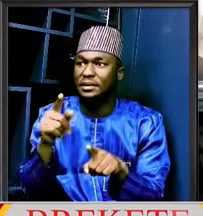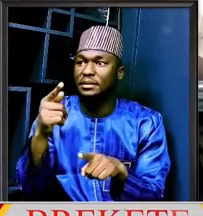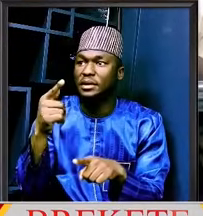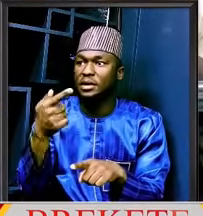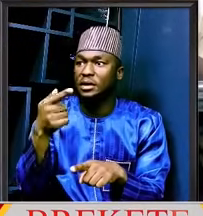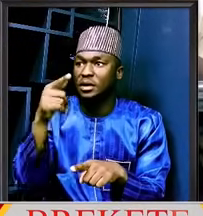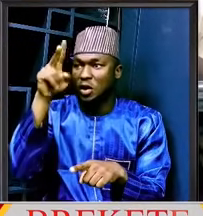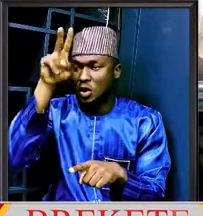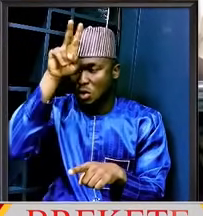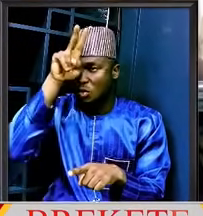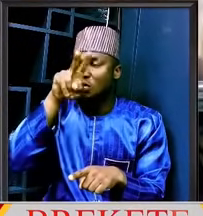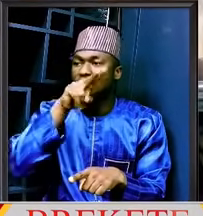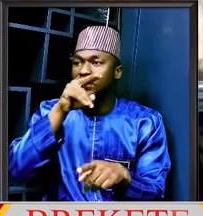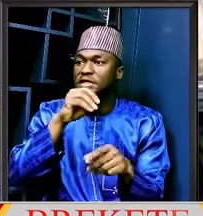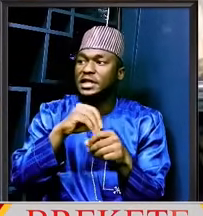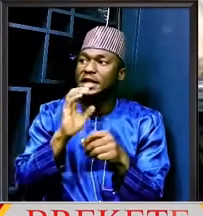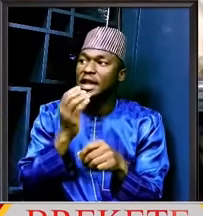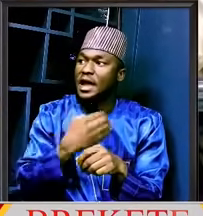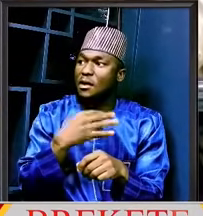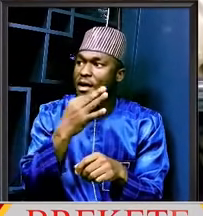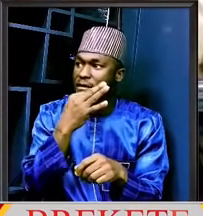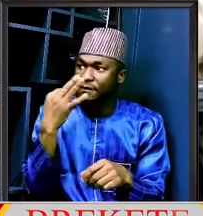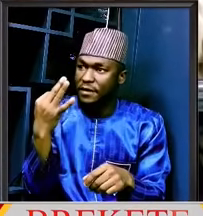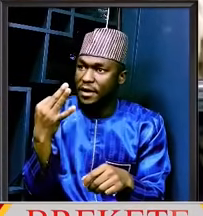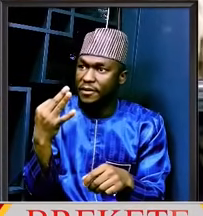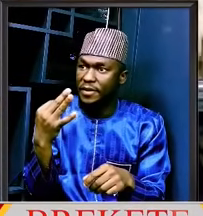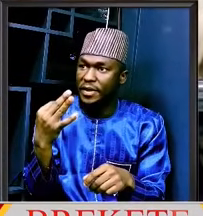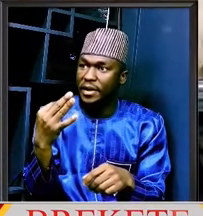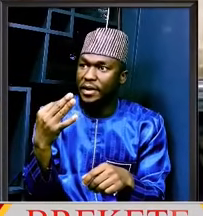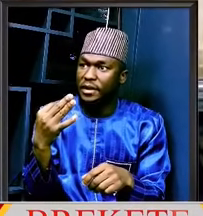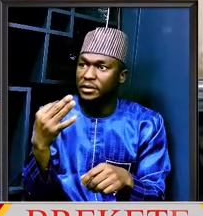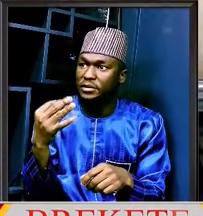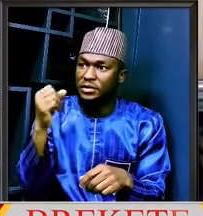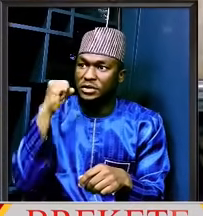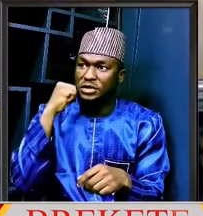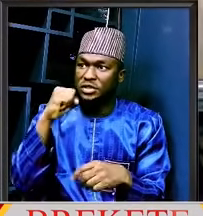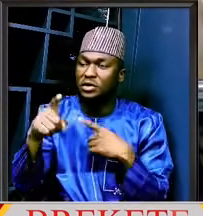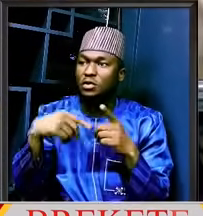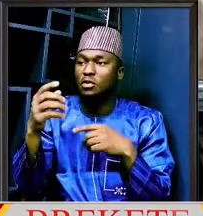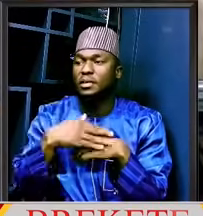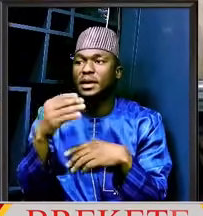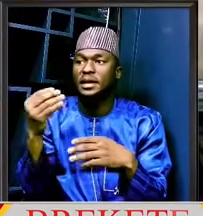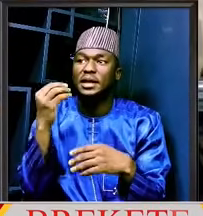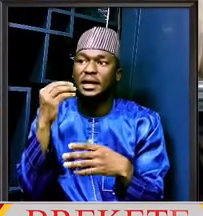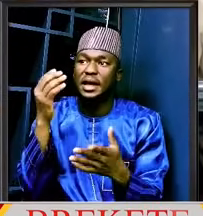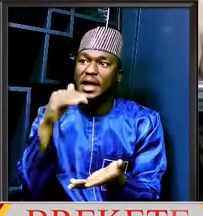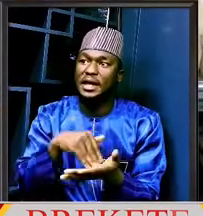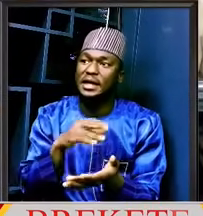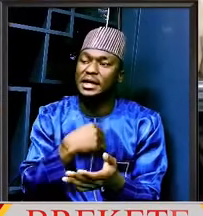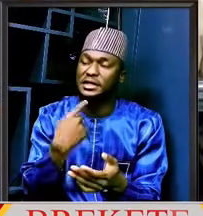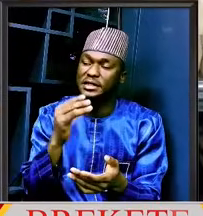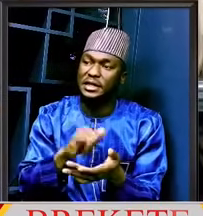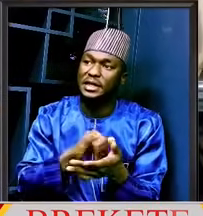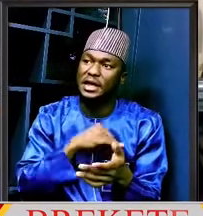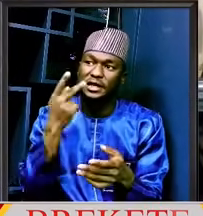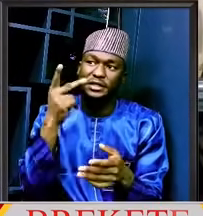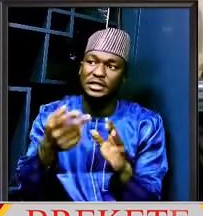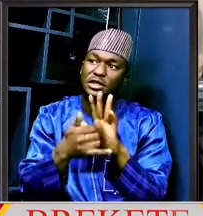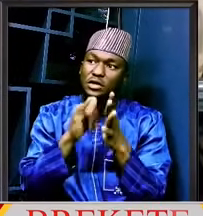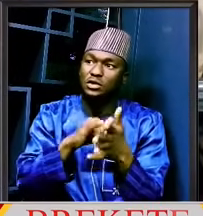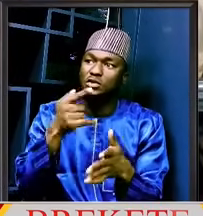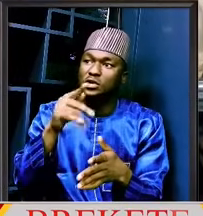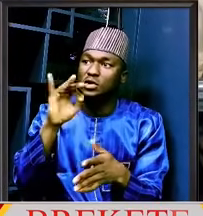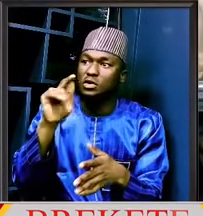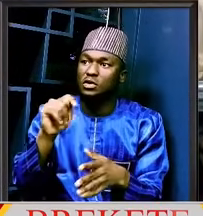She now went back to him. She said, I caught goats and brought to you. You did not talk to me. I'm seeing these goats back on my farm.